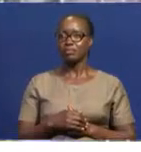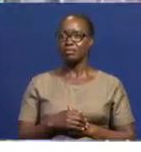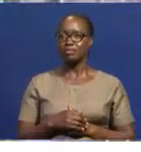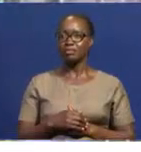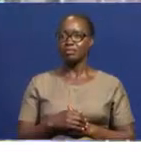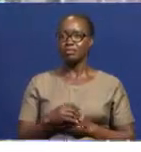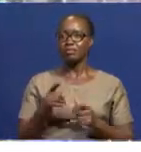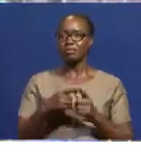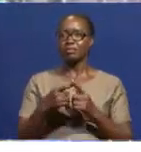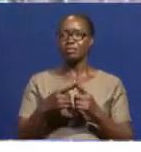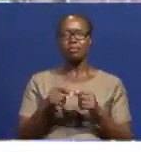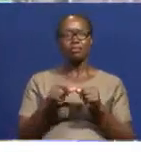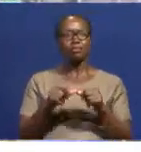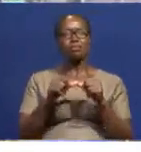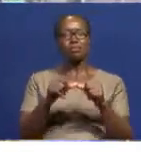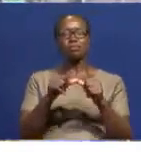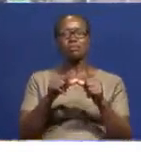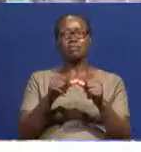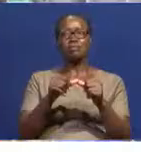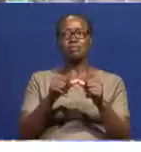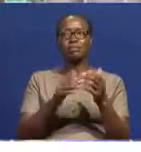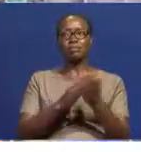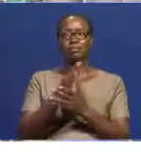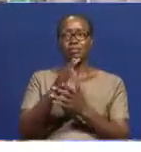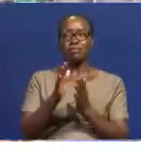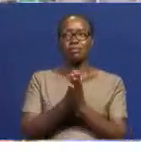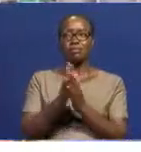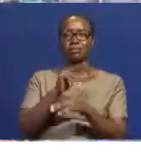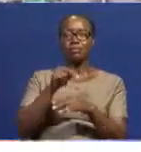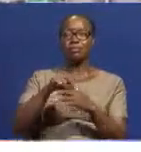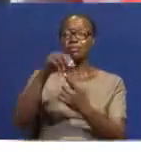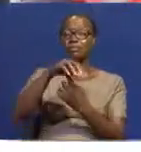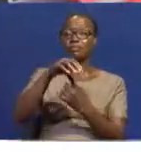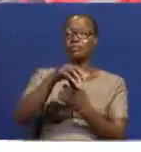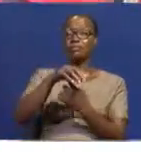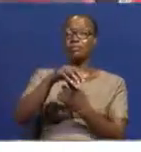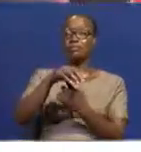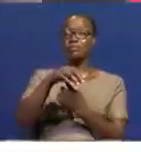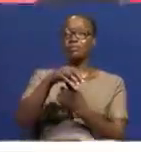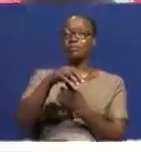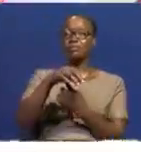Koderobara would, however, hang on to sail through to their maiden national championships.